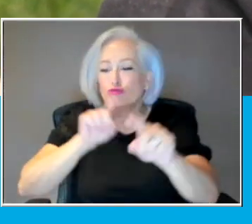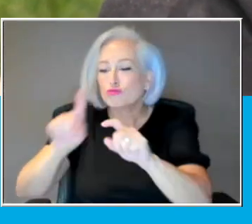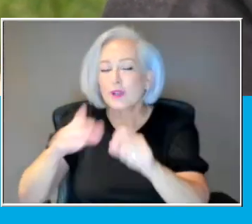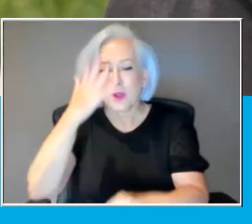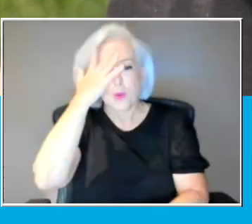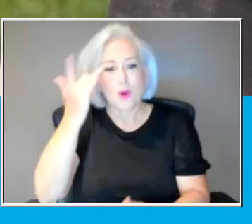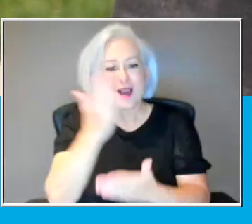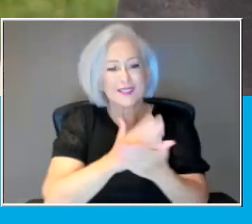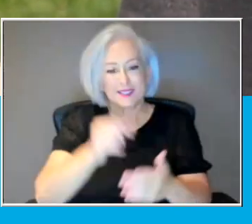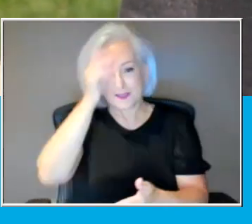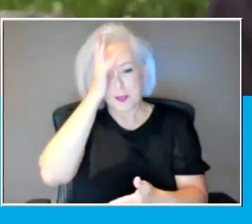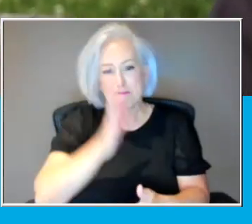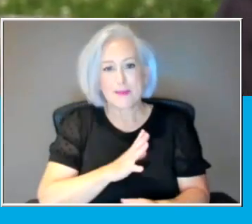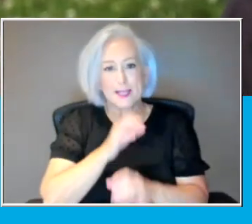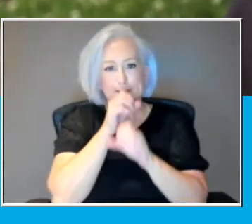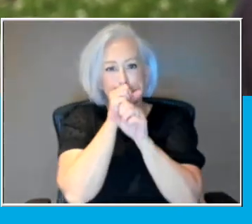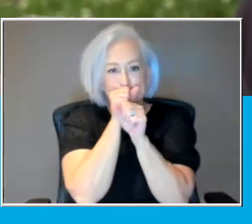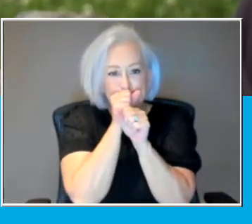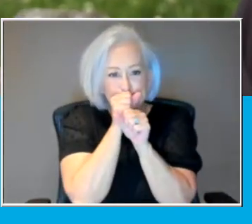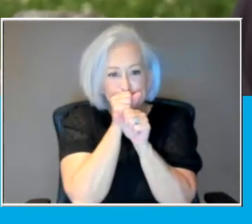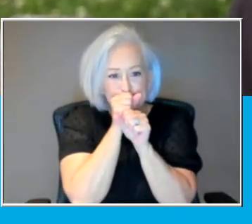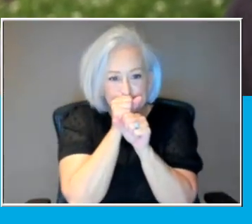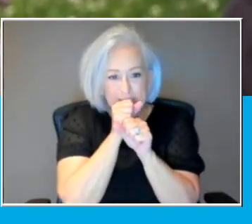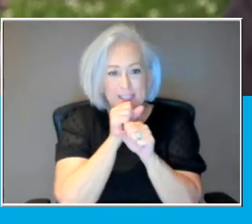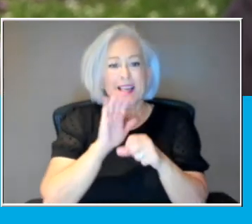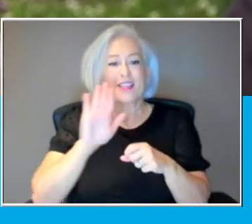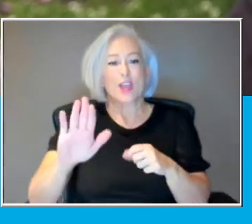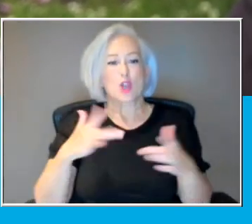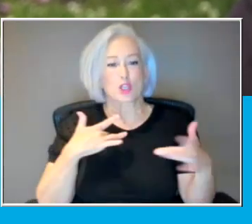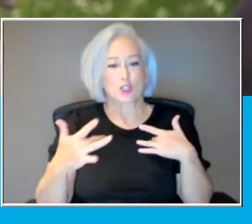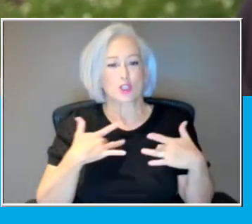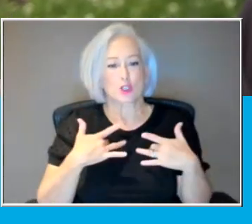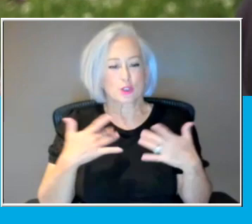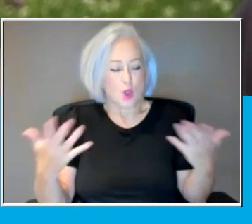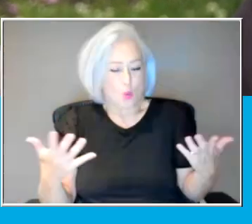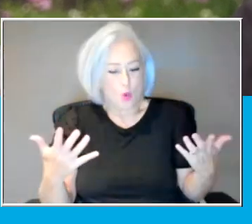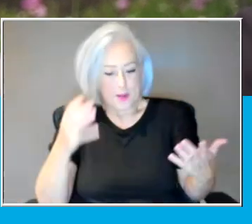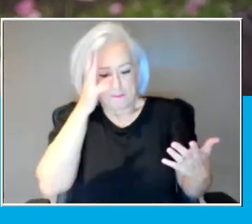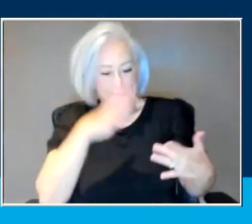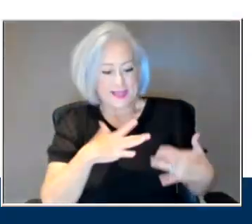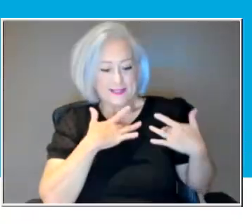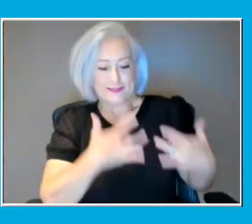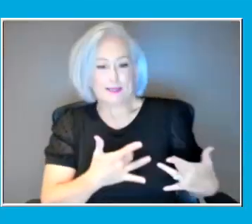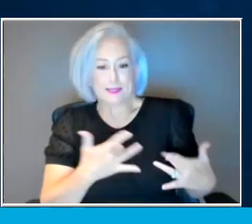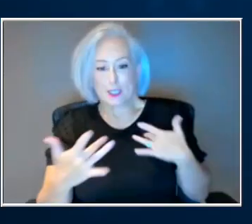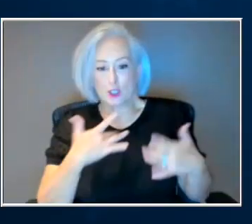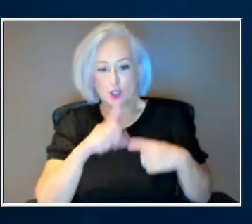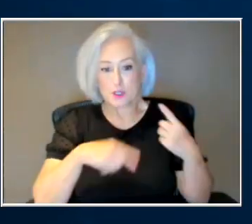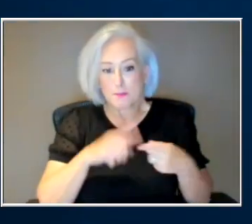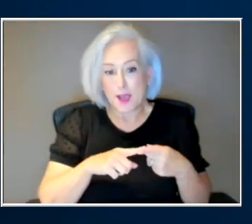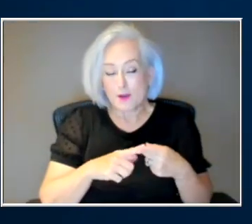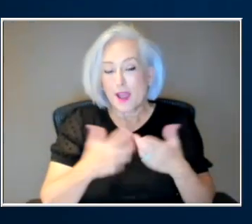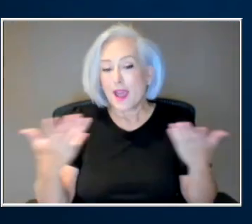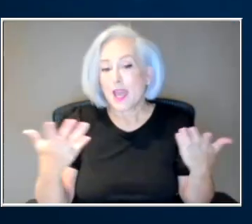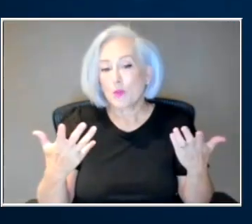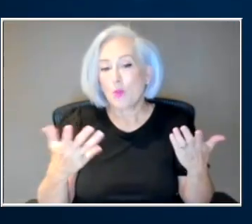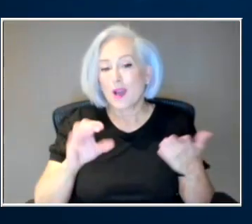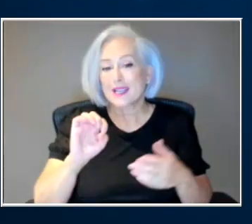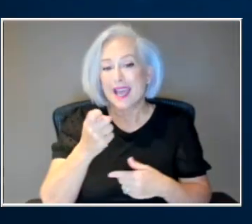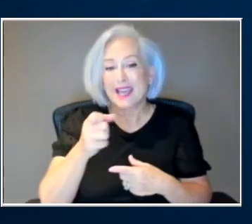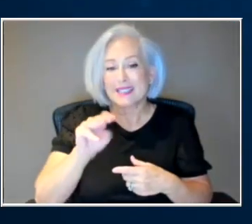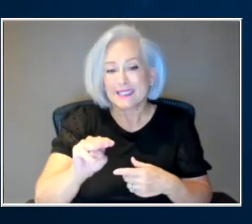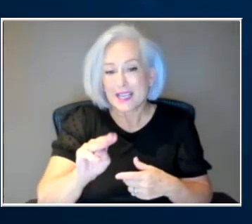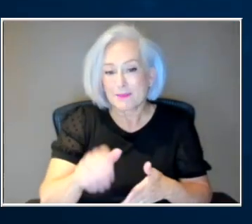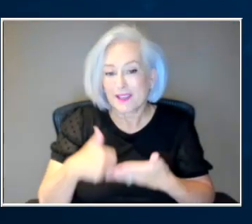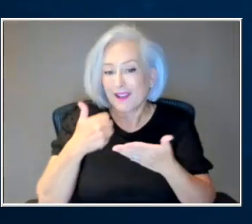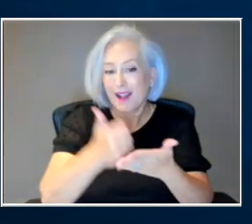themselves, learn their biggest concerns and what keeps them up at night, plus the exams that can give men help before a problem occurs.